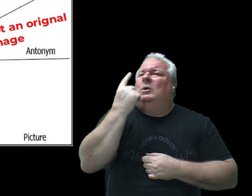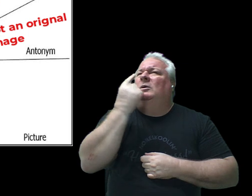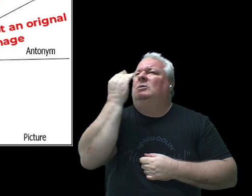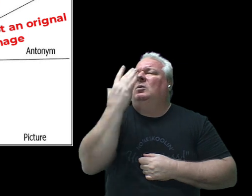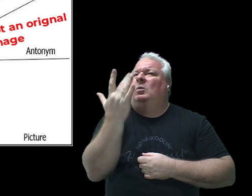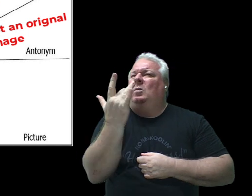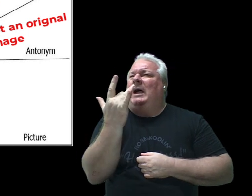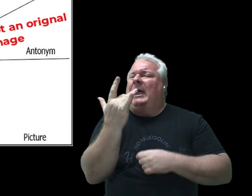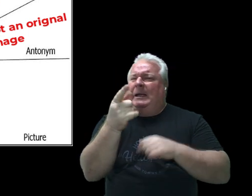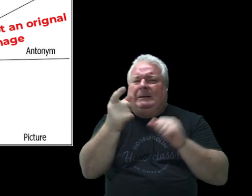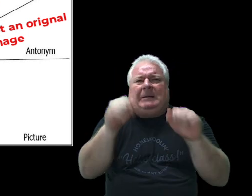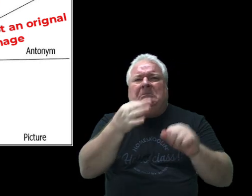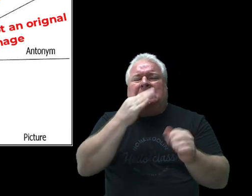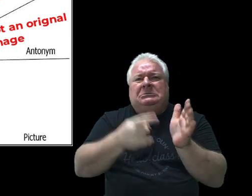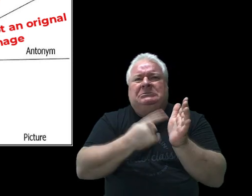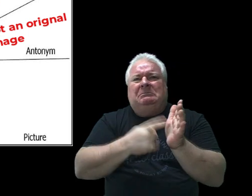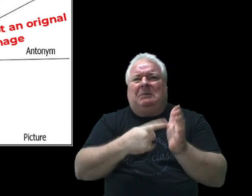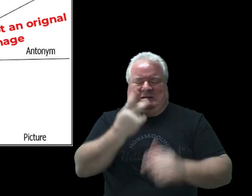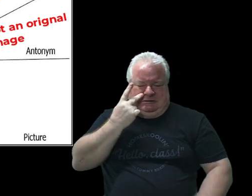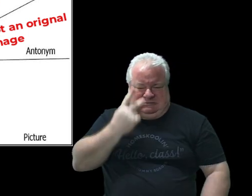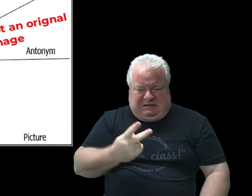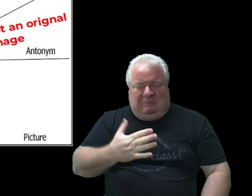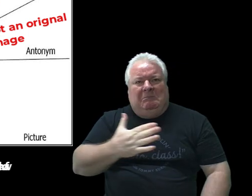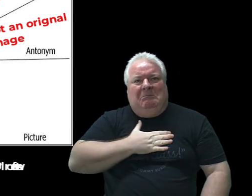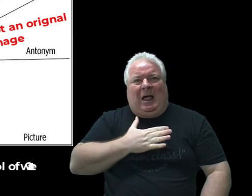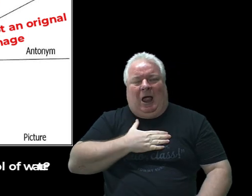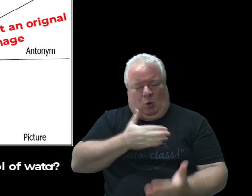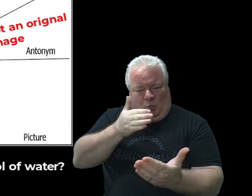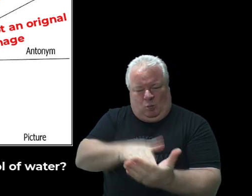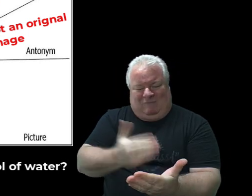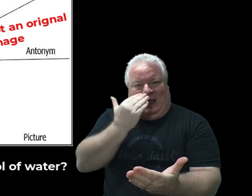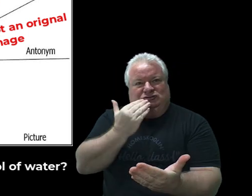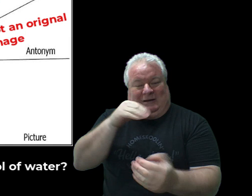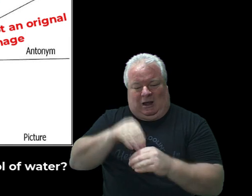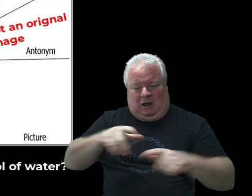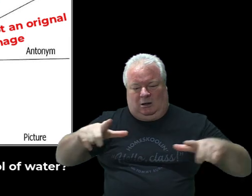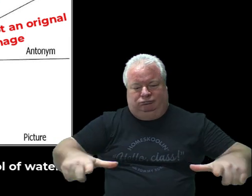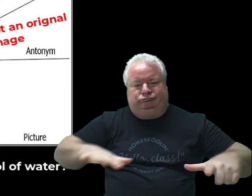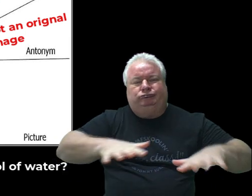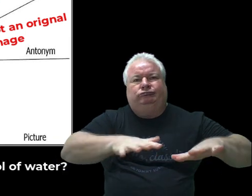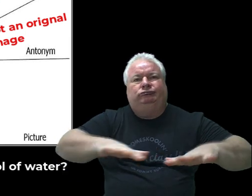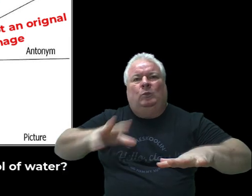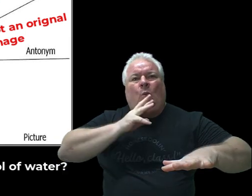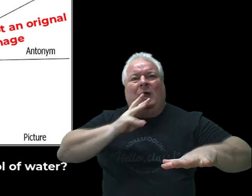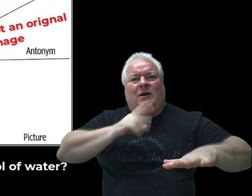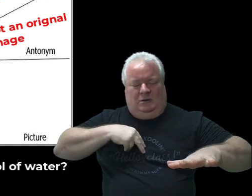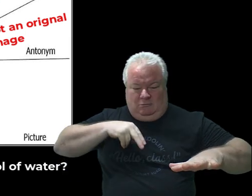why you can sometimes see your reflection in a pool of water.